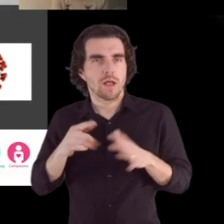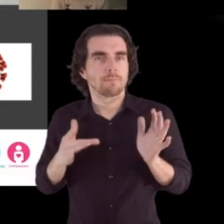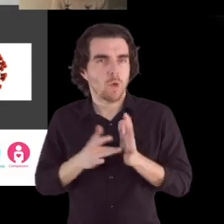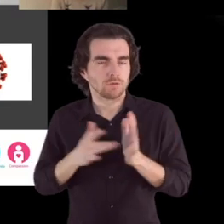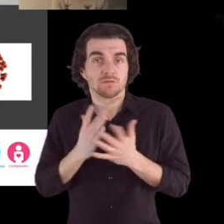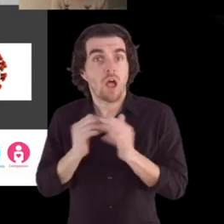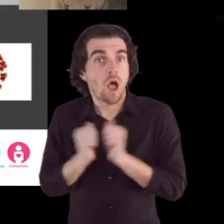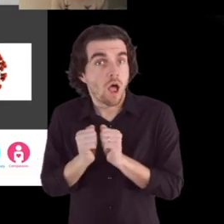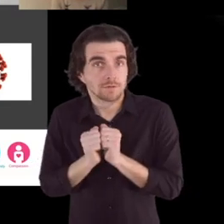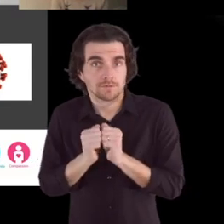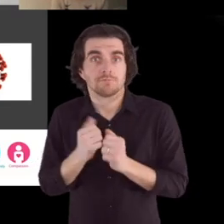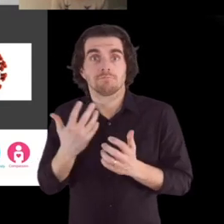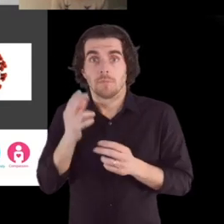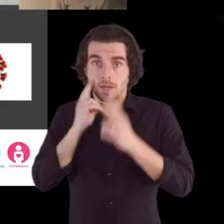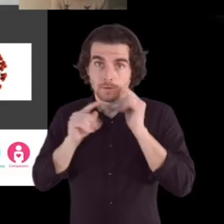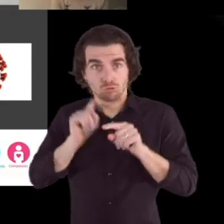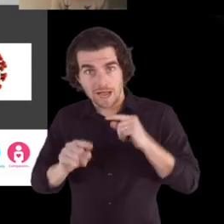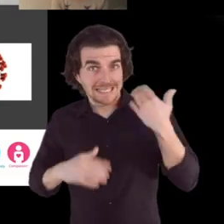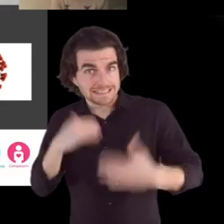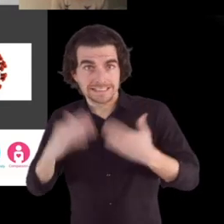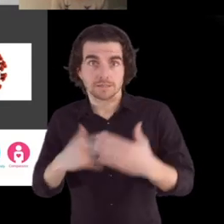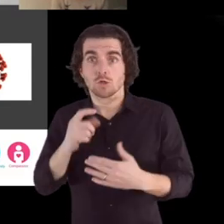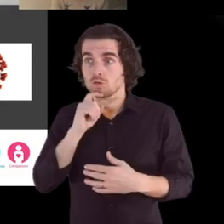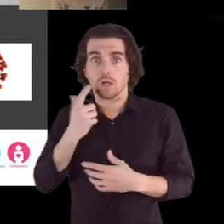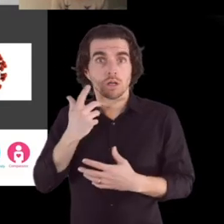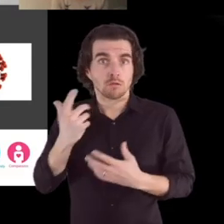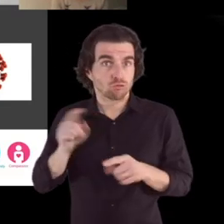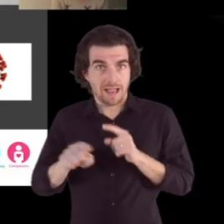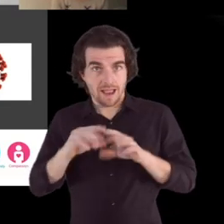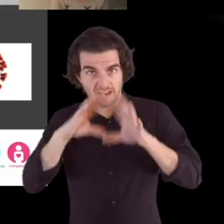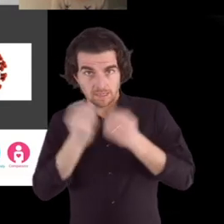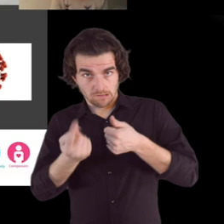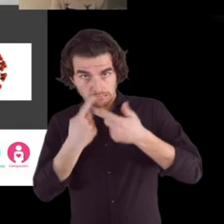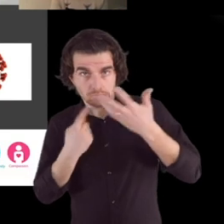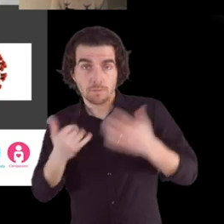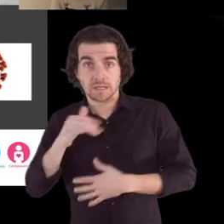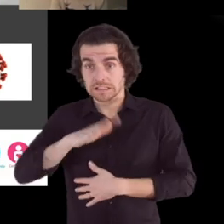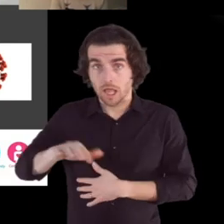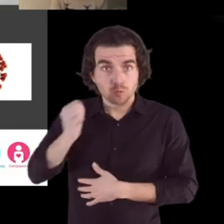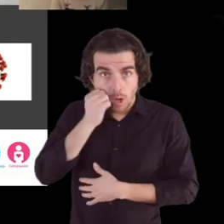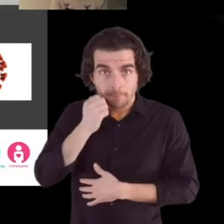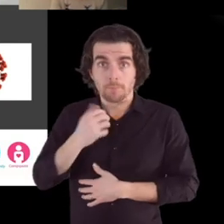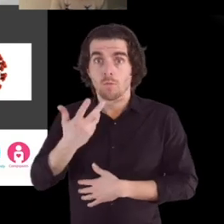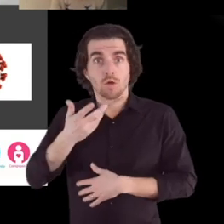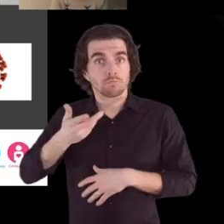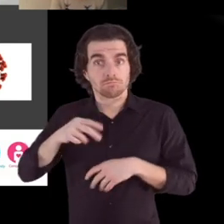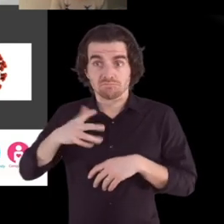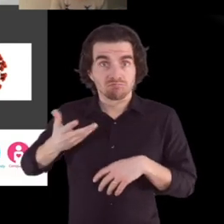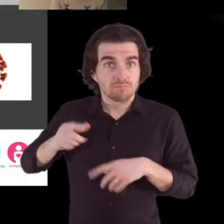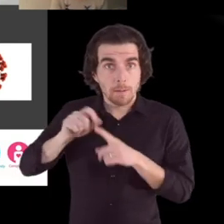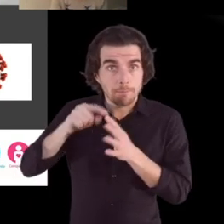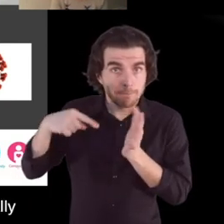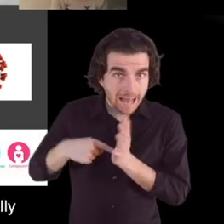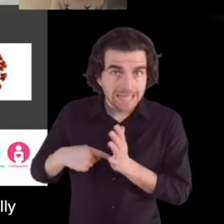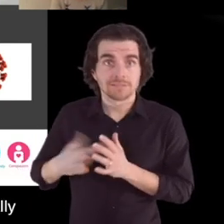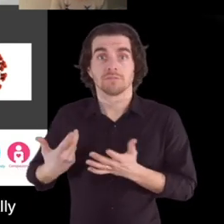really important and really hard, as you say, when people also try, and those who maybe are trying to juggle as well, whether it's children at home or pets at home, whatever it